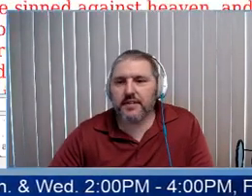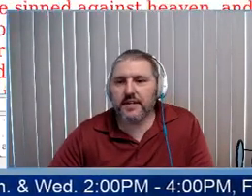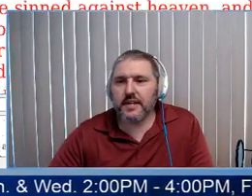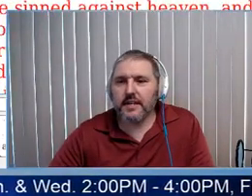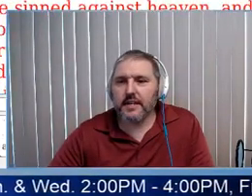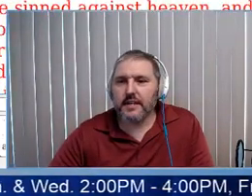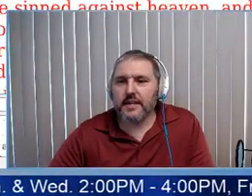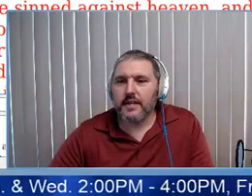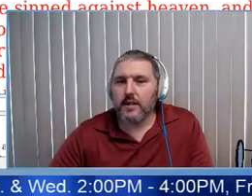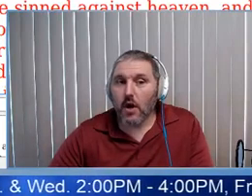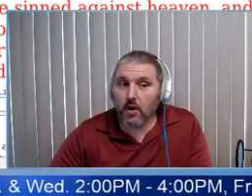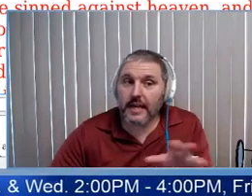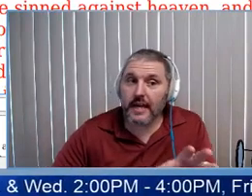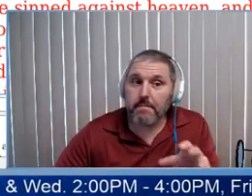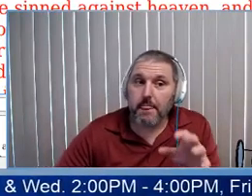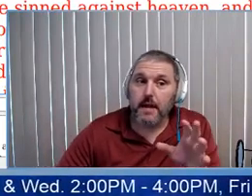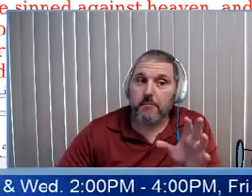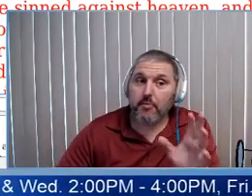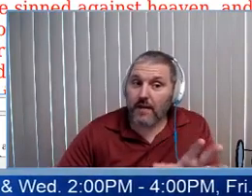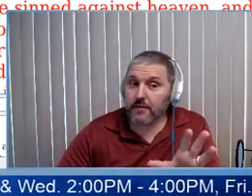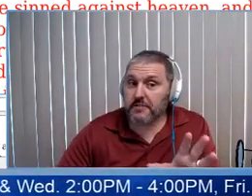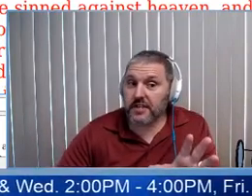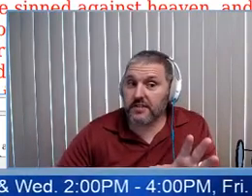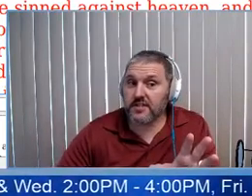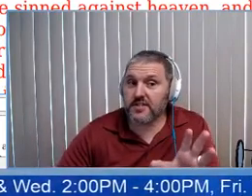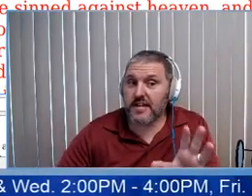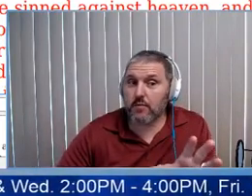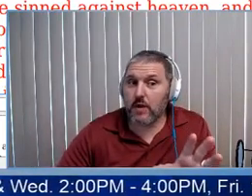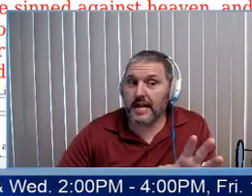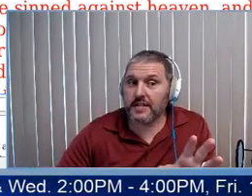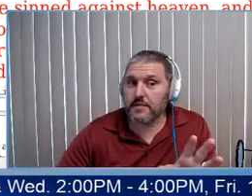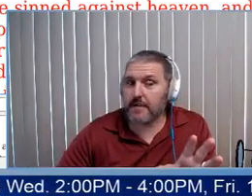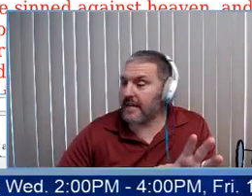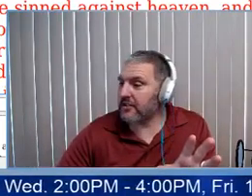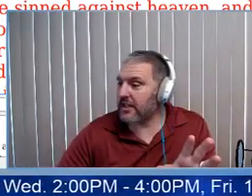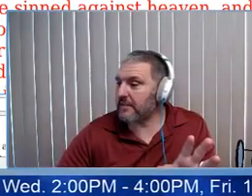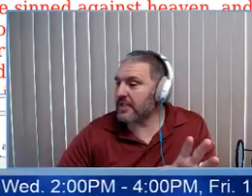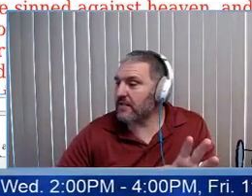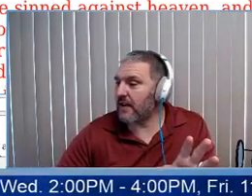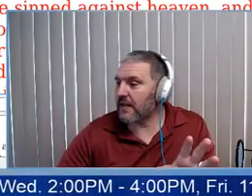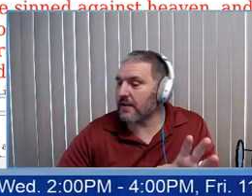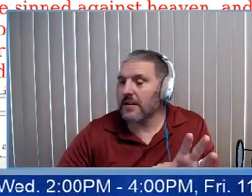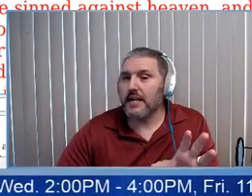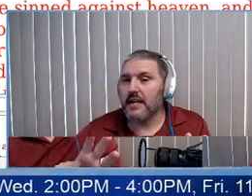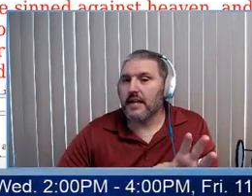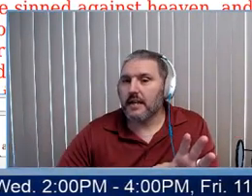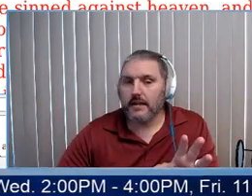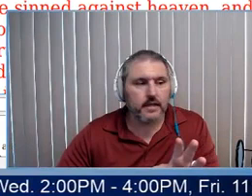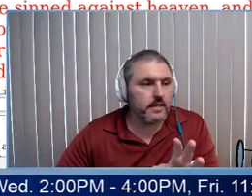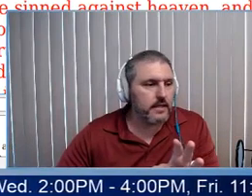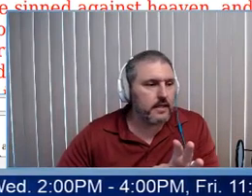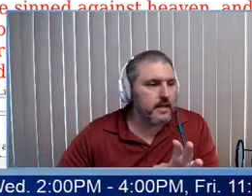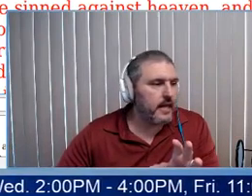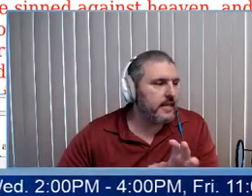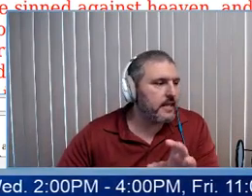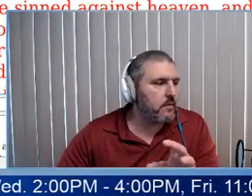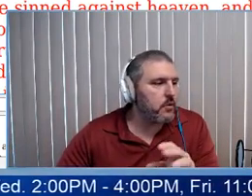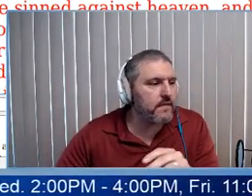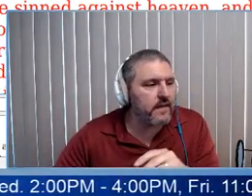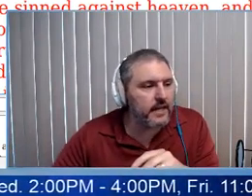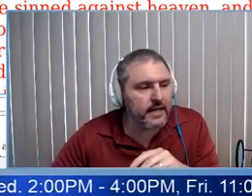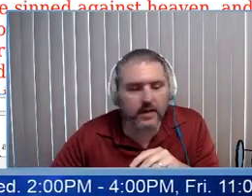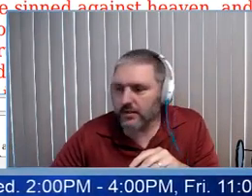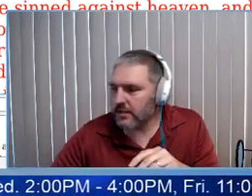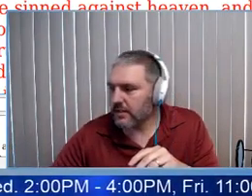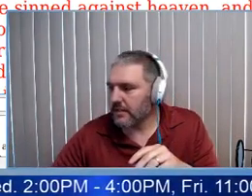What happened to the... Okay, Proverbs tells us that that riotous man shameth his father. And then what do